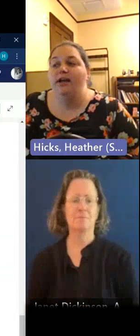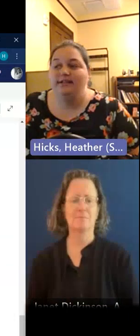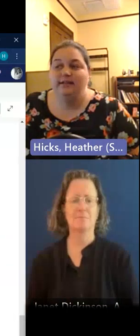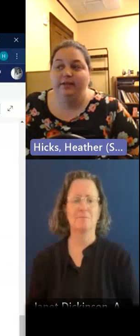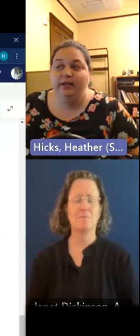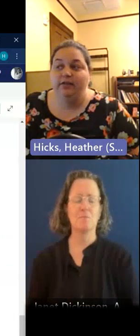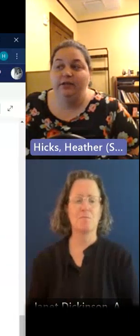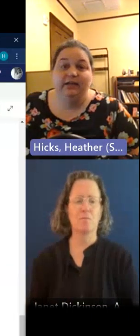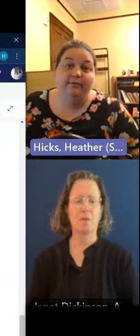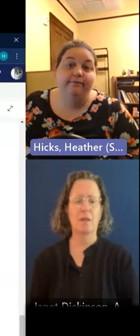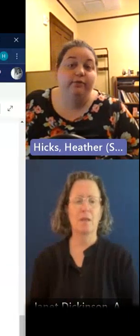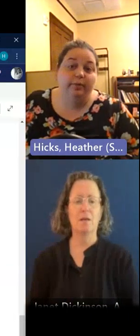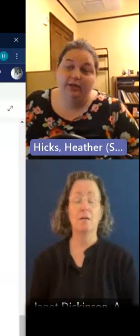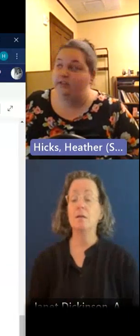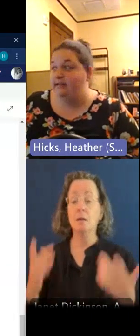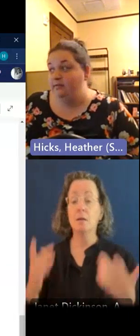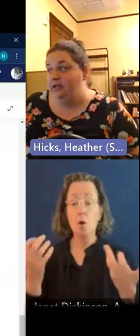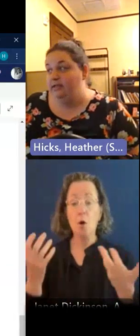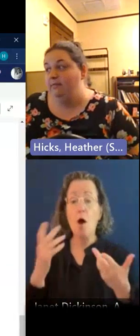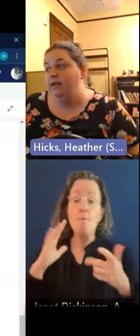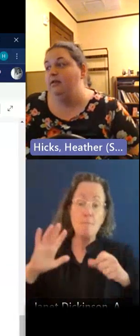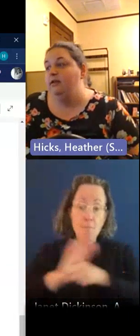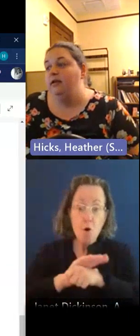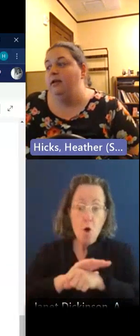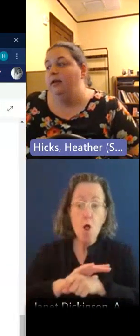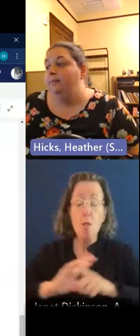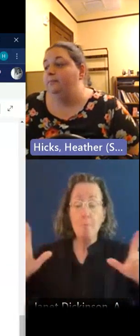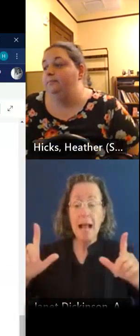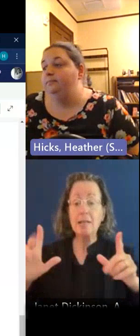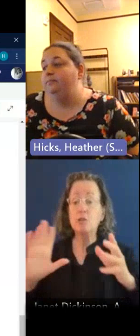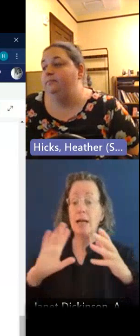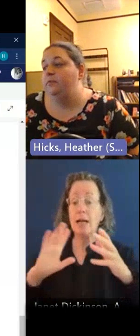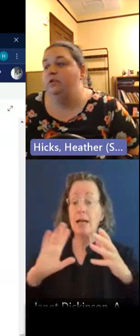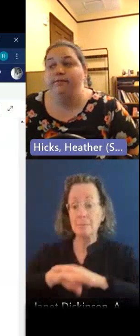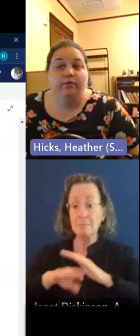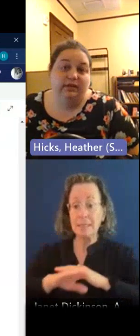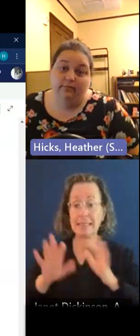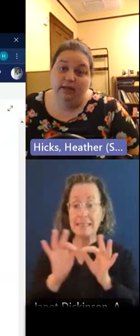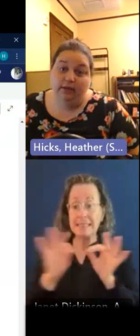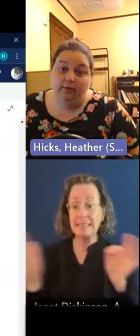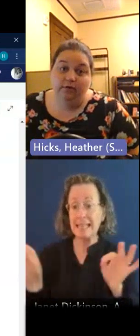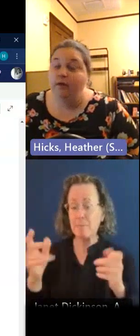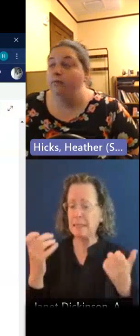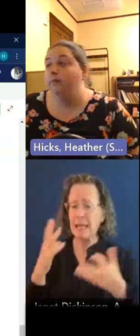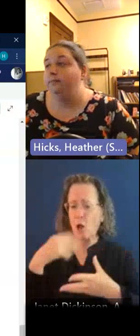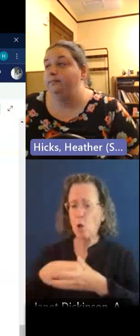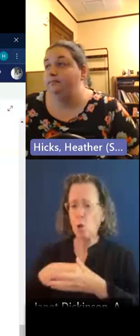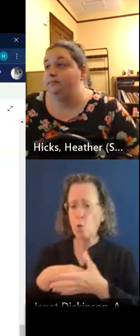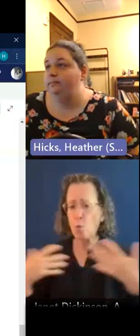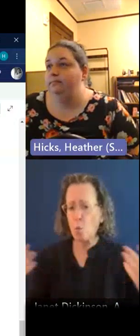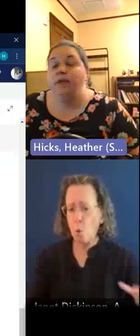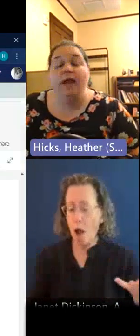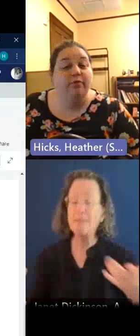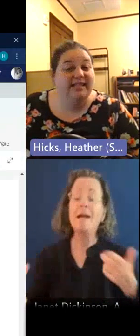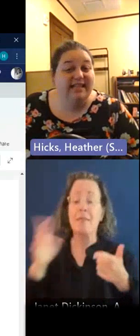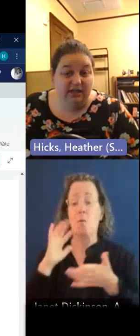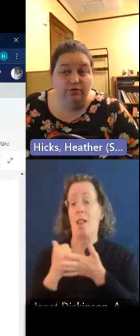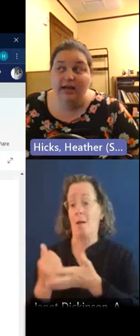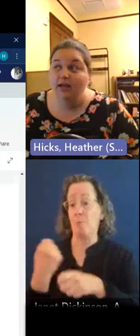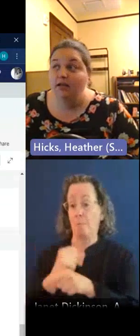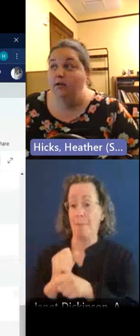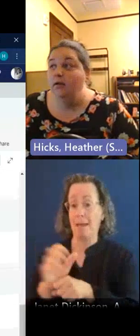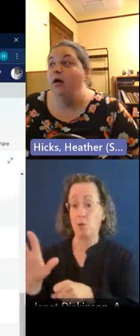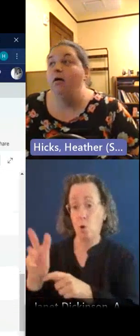On what is typically included in a full page accessibility statement so that folks can make their own if they want. I will say